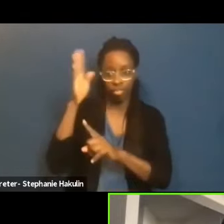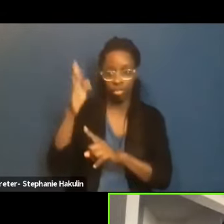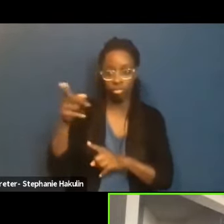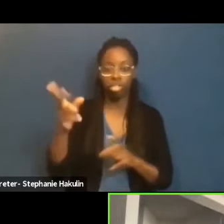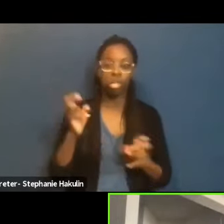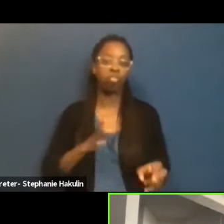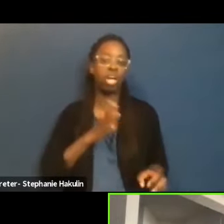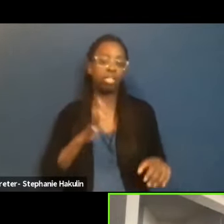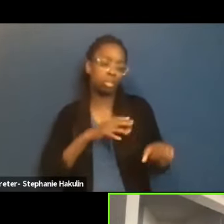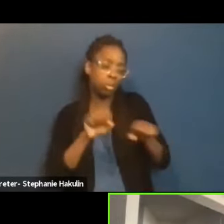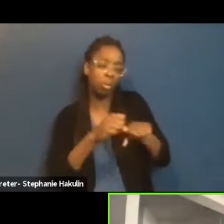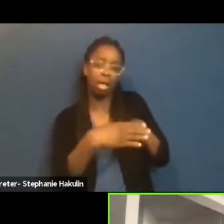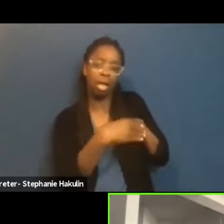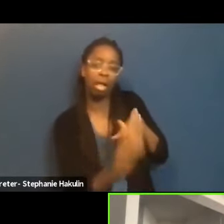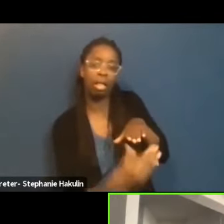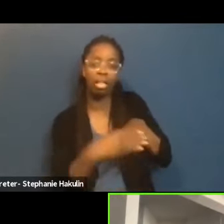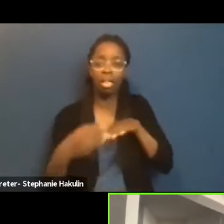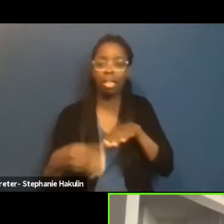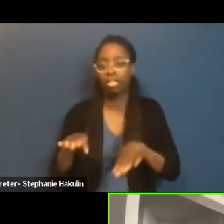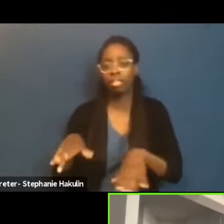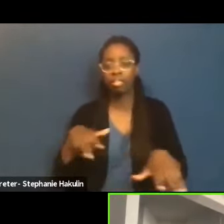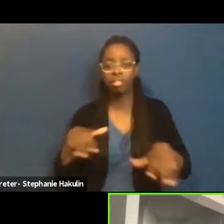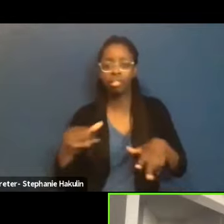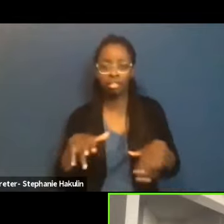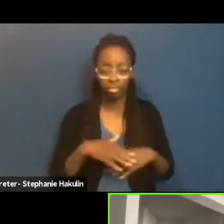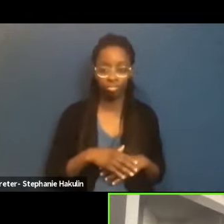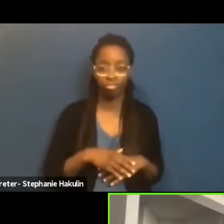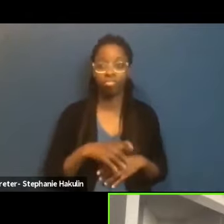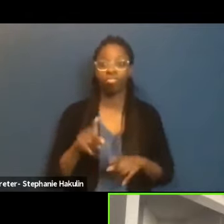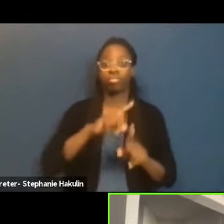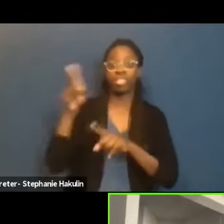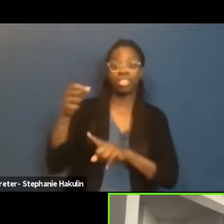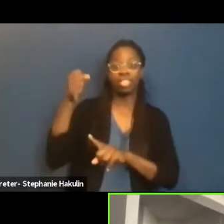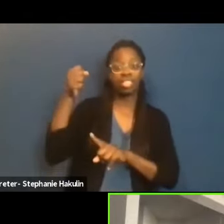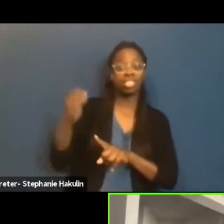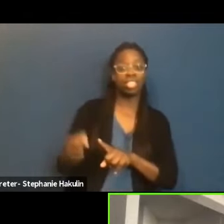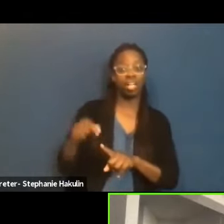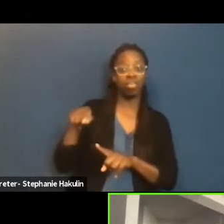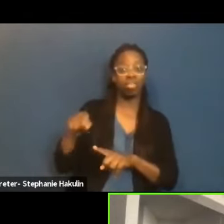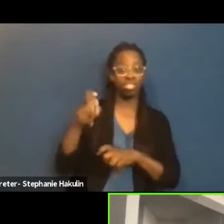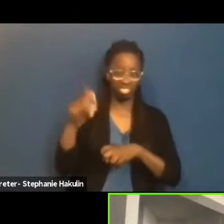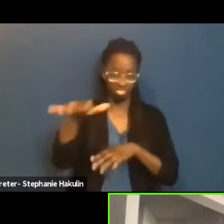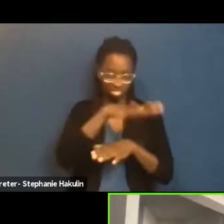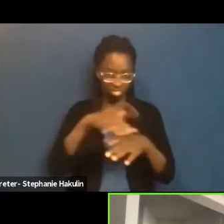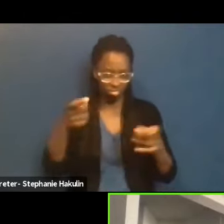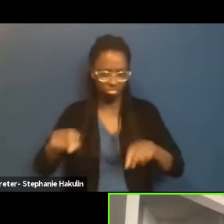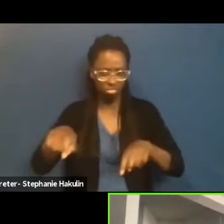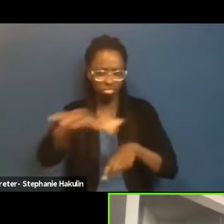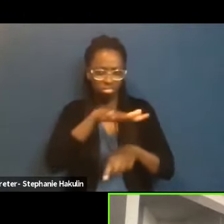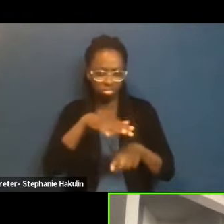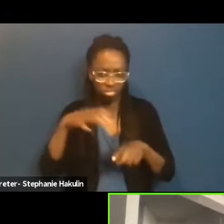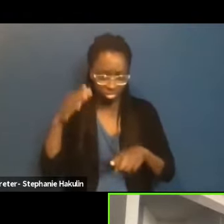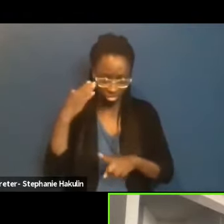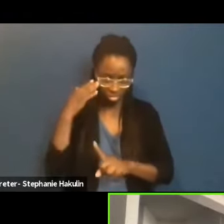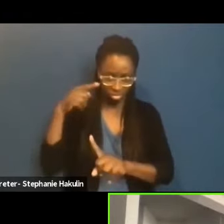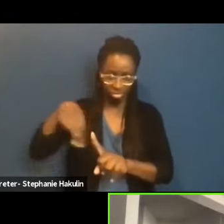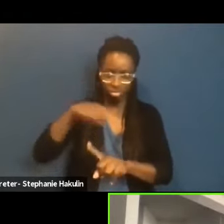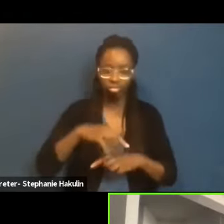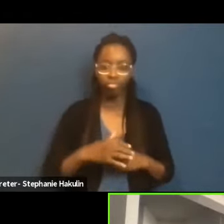is outlined in chalk? Can someone go and find the man who can make a